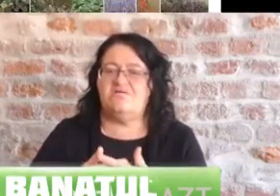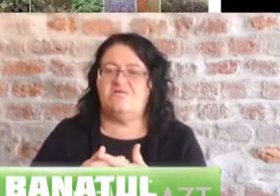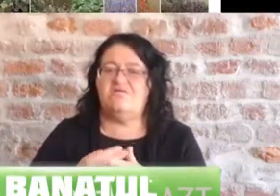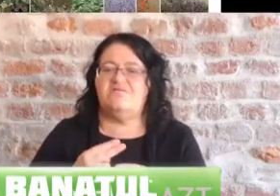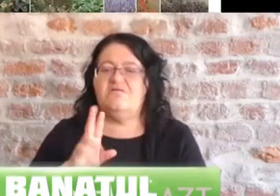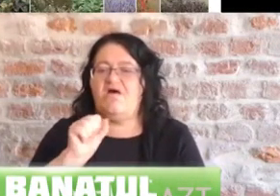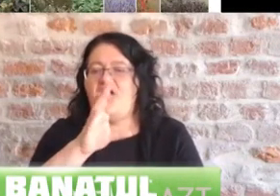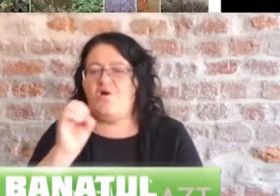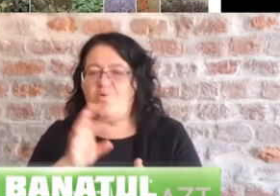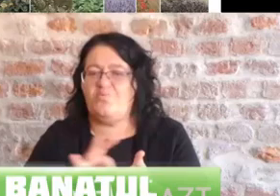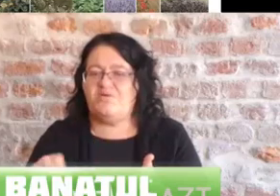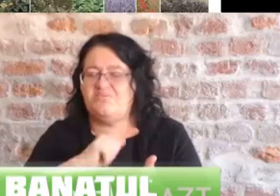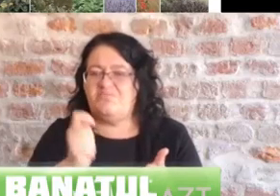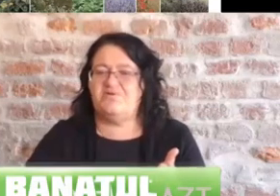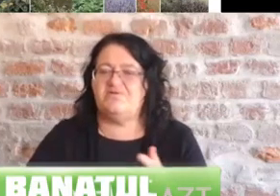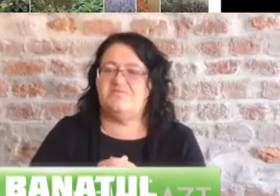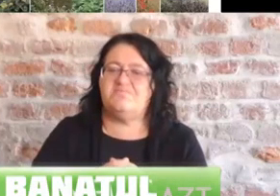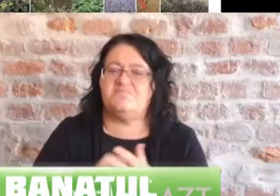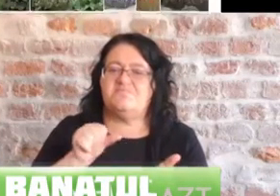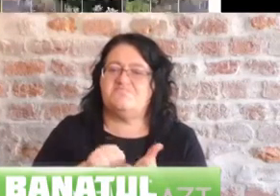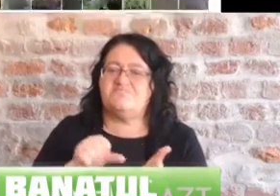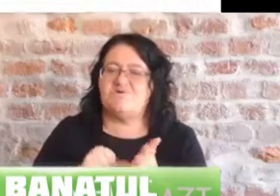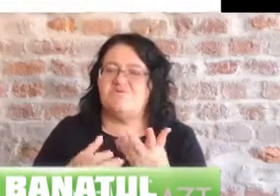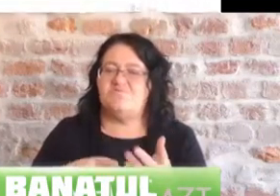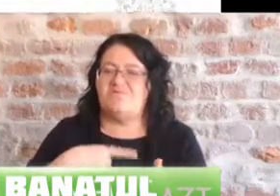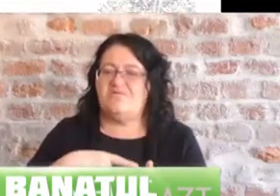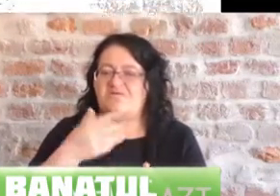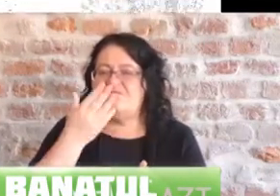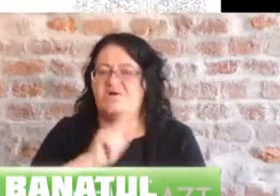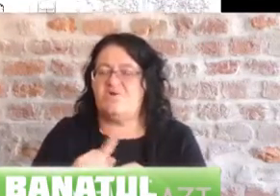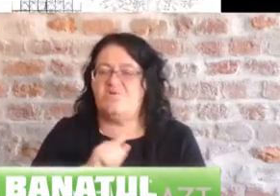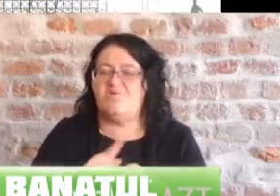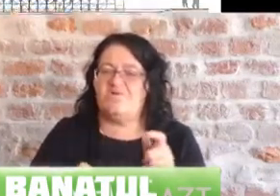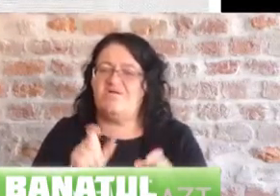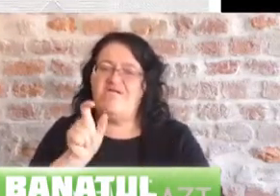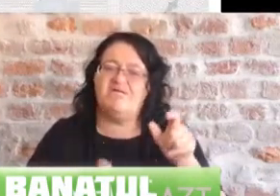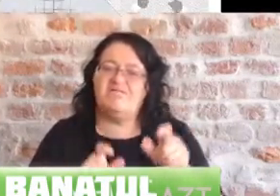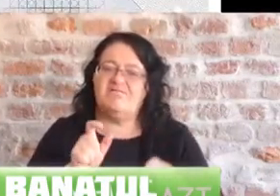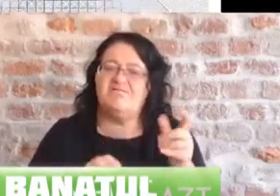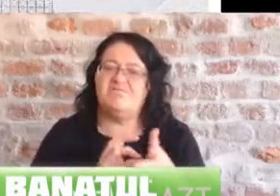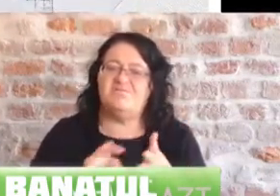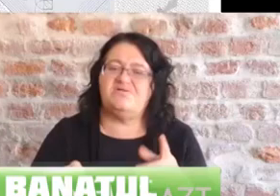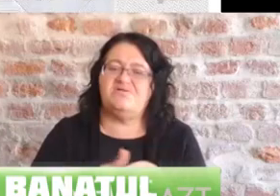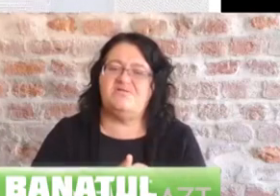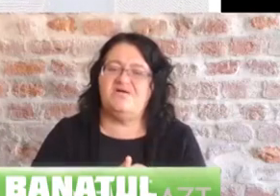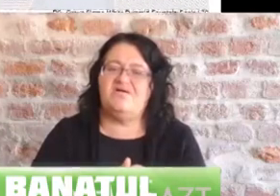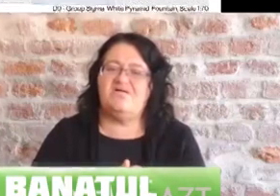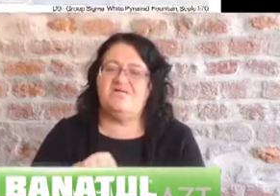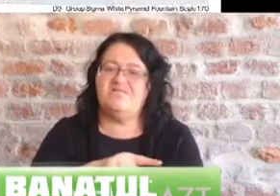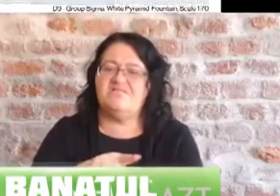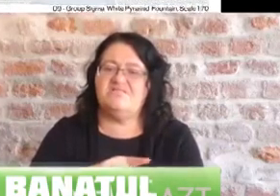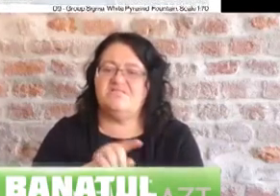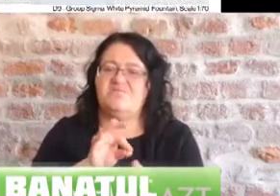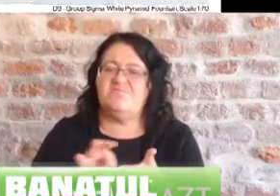ecological perspective, the project accentuates the existing character of the garden square and, in line with